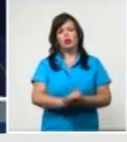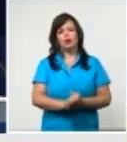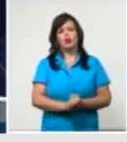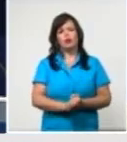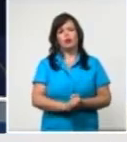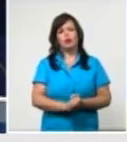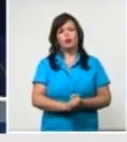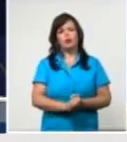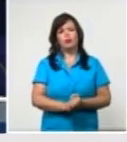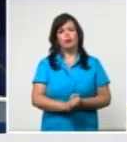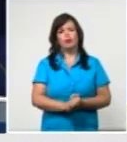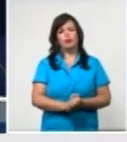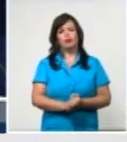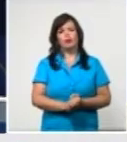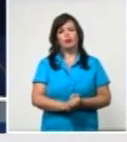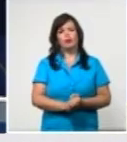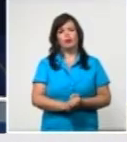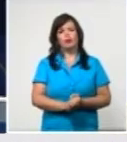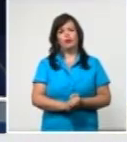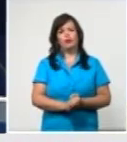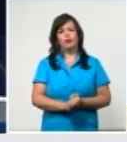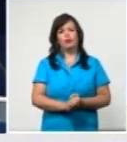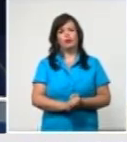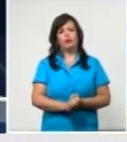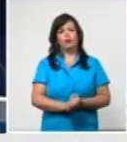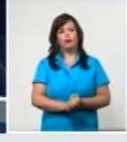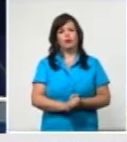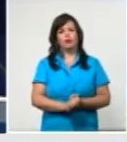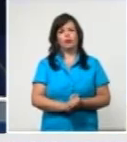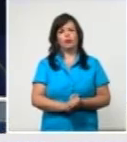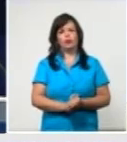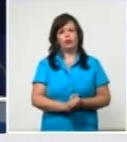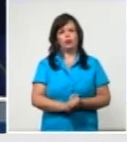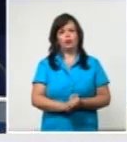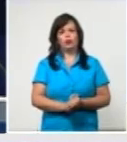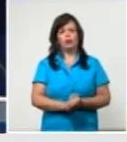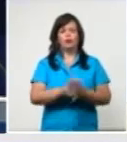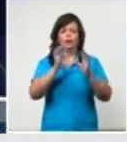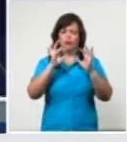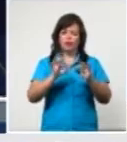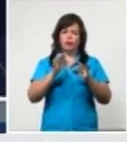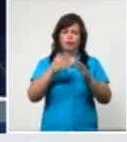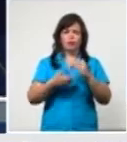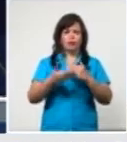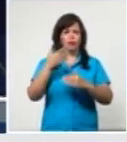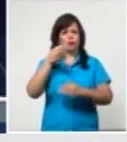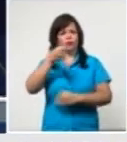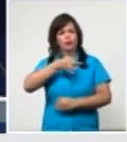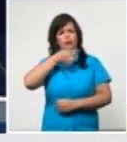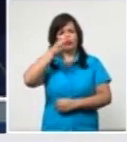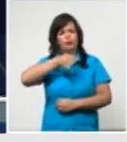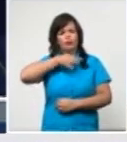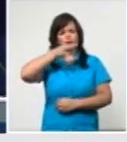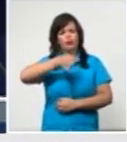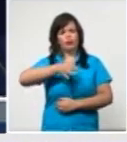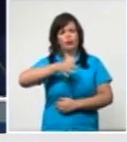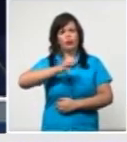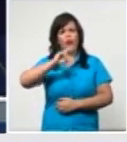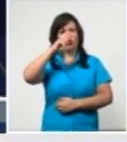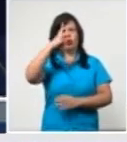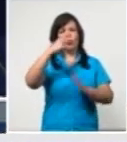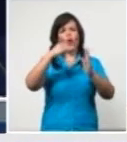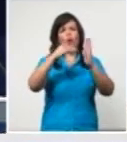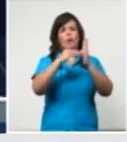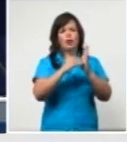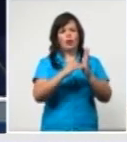the spread. And above all, the tracing of the contacts. And as we said, of the